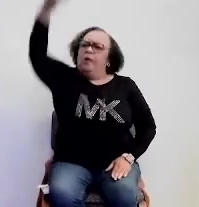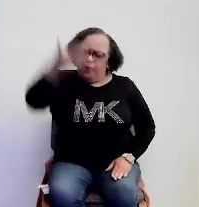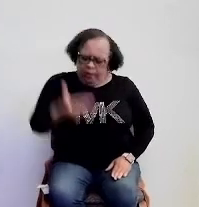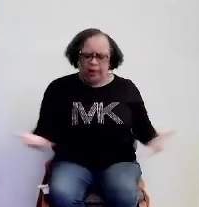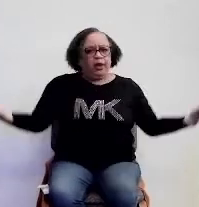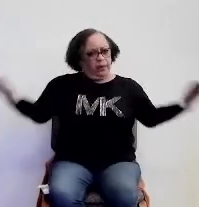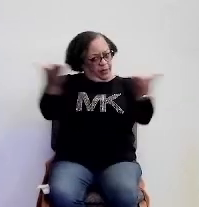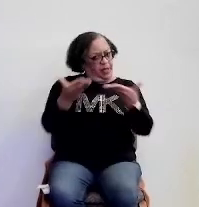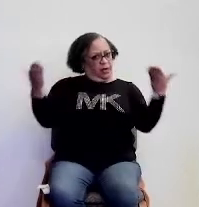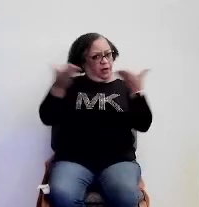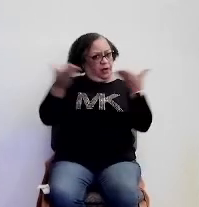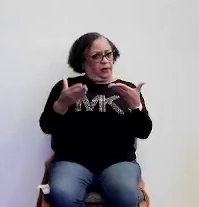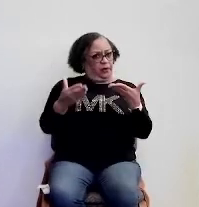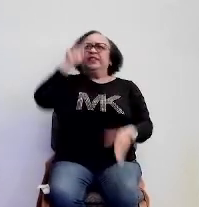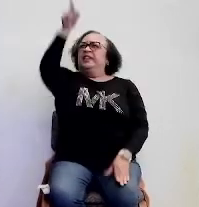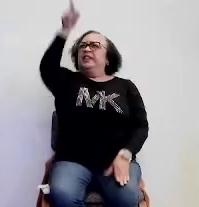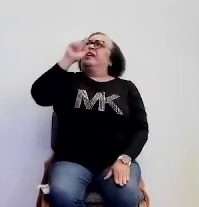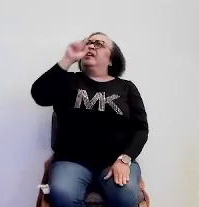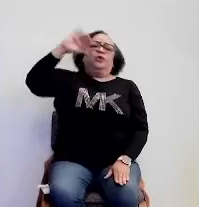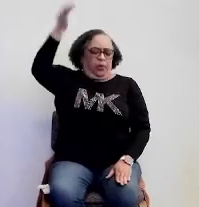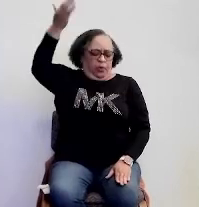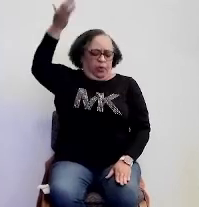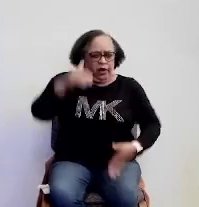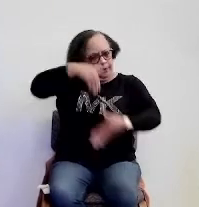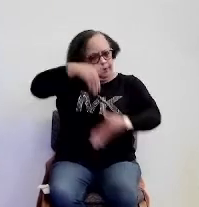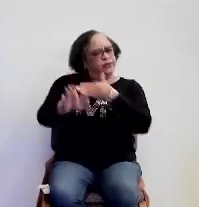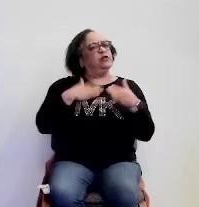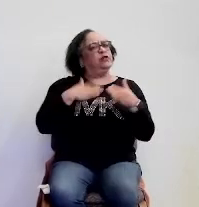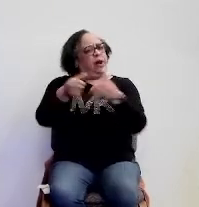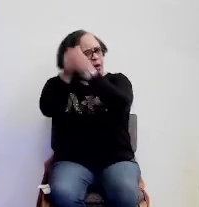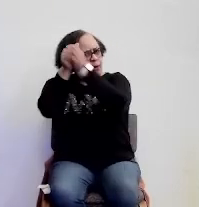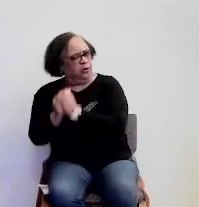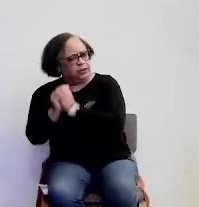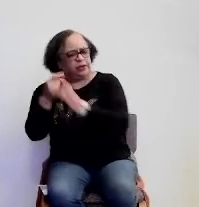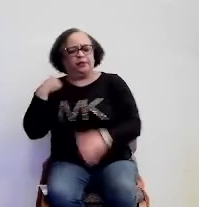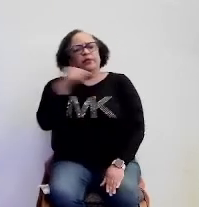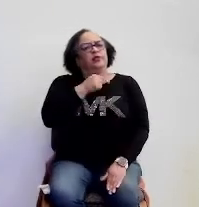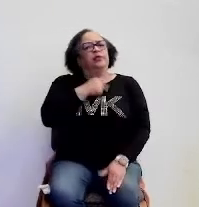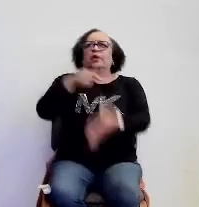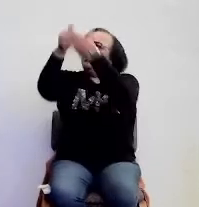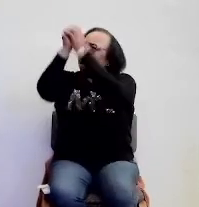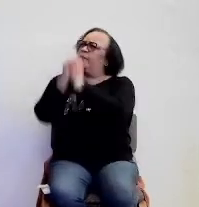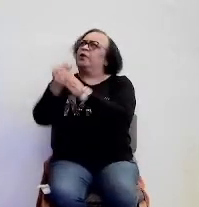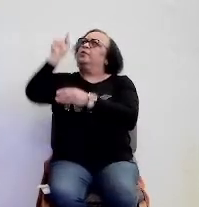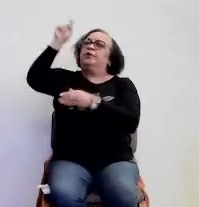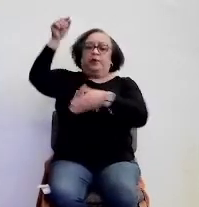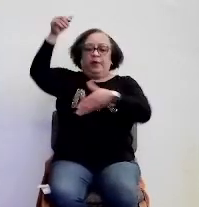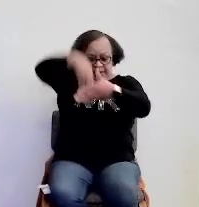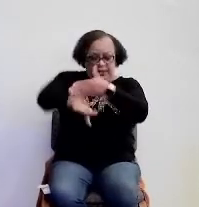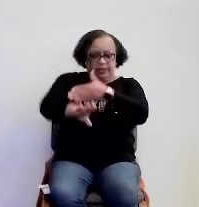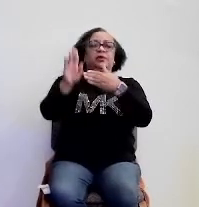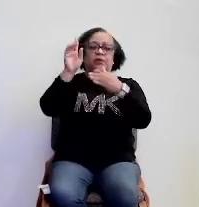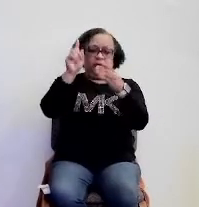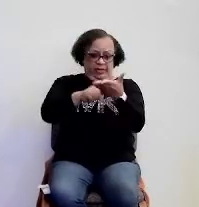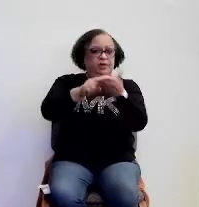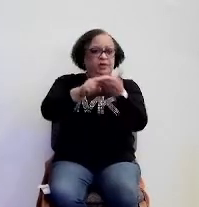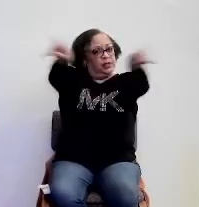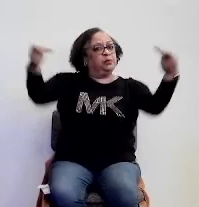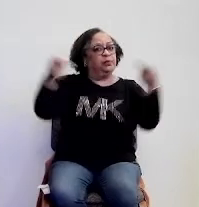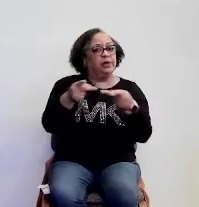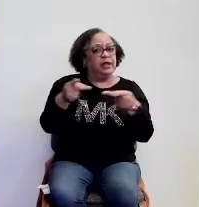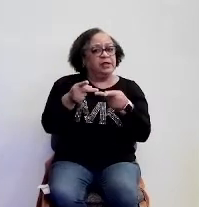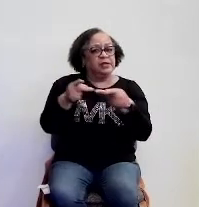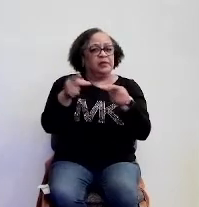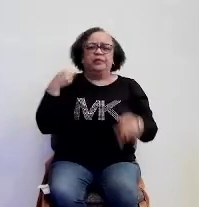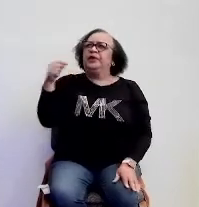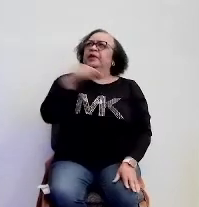here. Tell them you are welcome into my worship. We welcome you into this praise. We welcome you into this acknowledgement